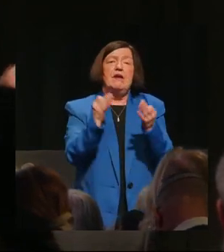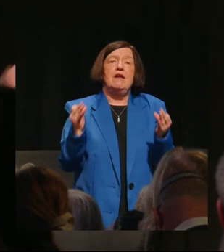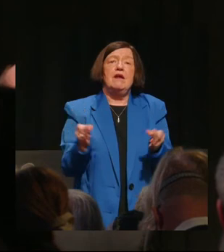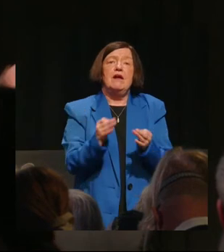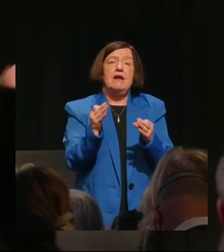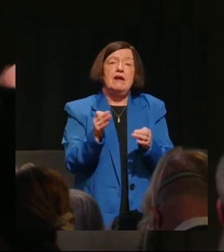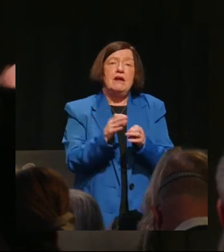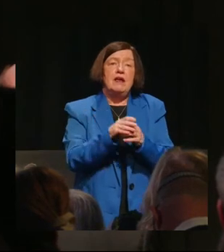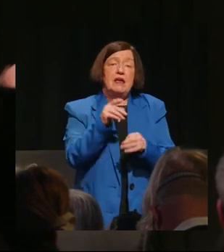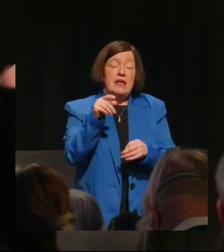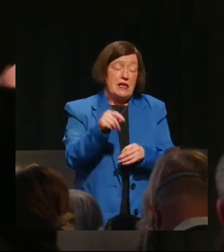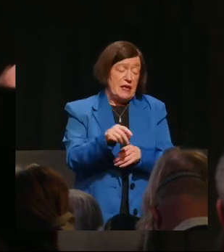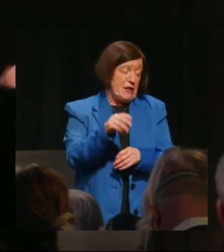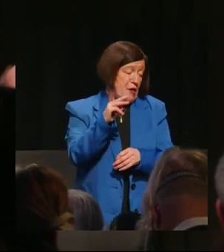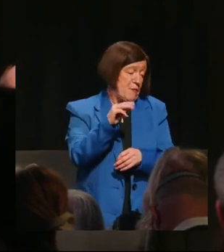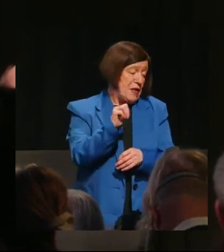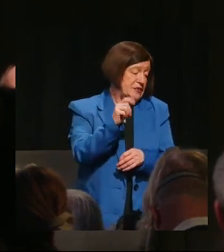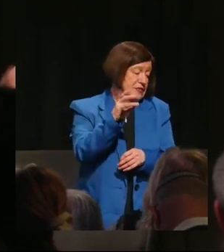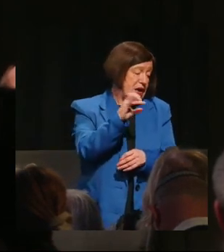Majdanek,